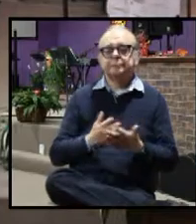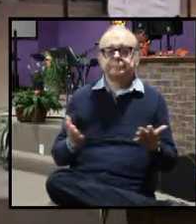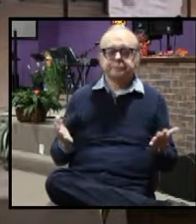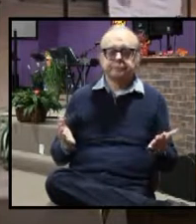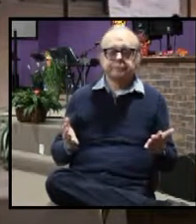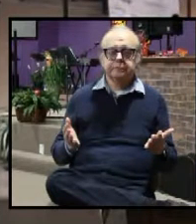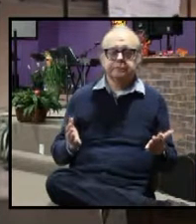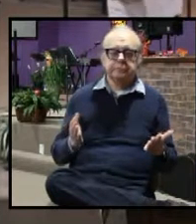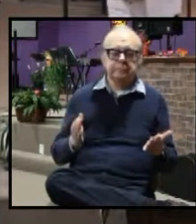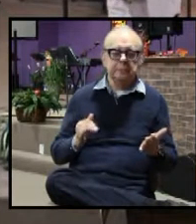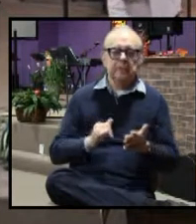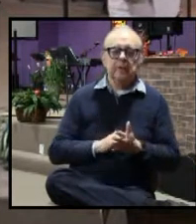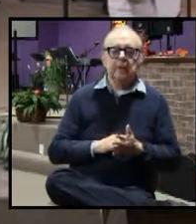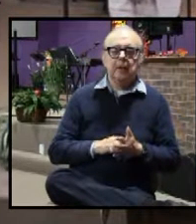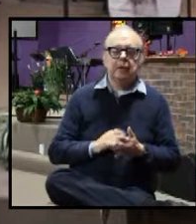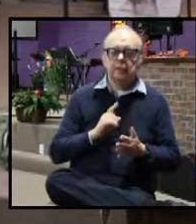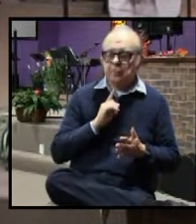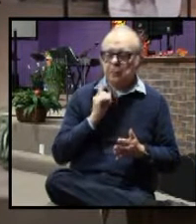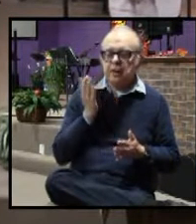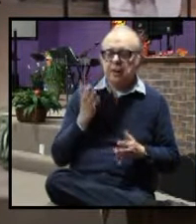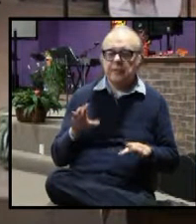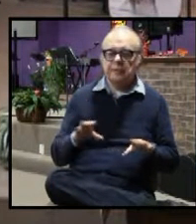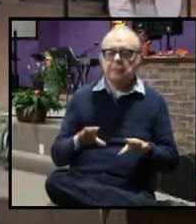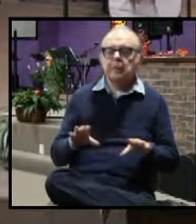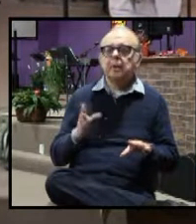do something that it was never meant to do.